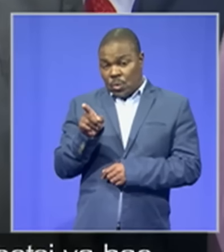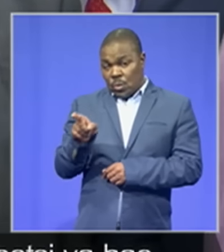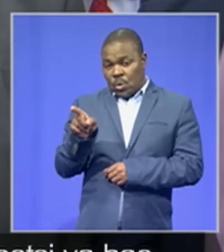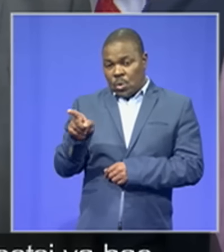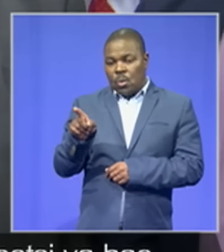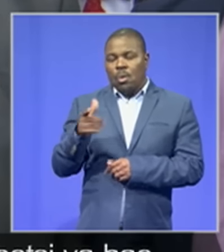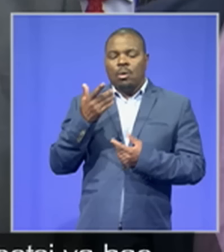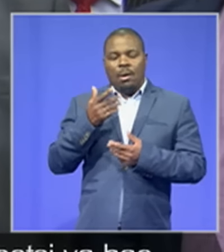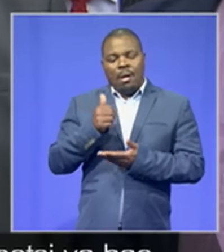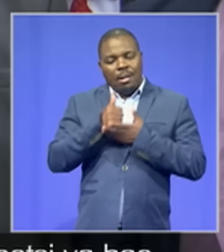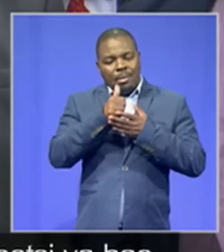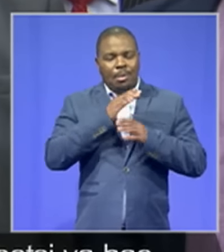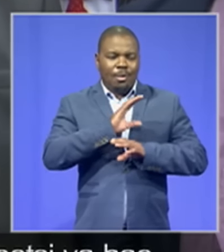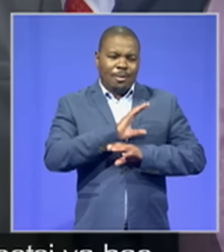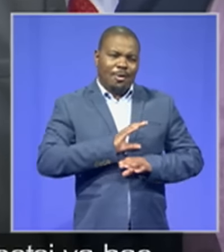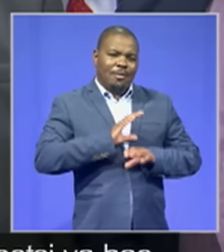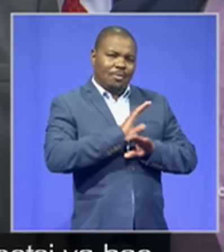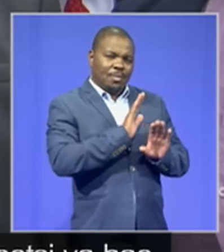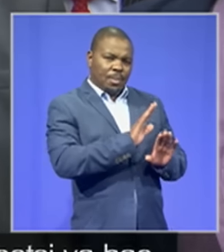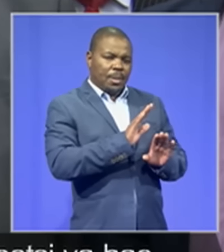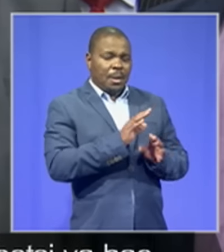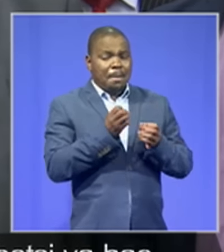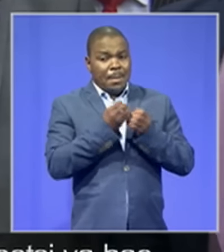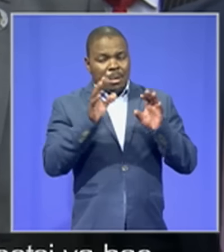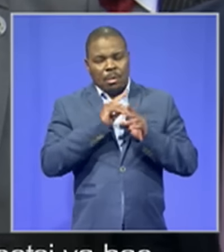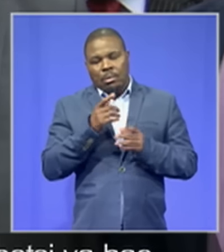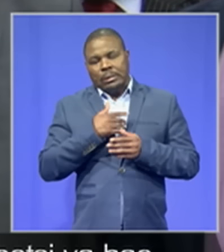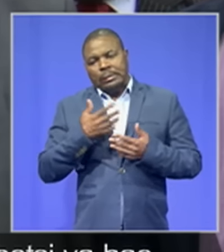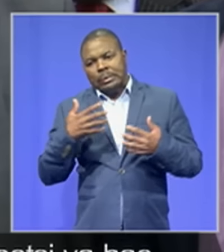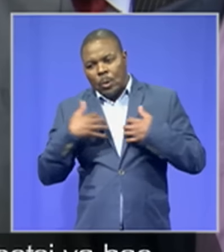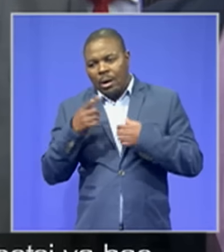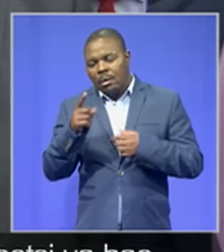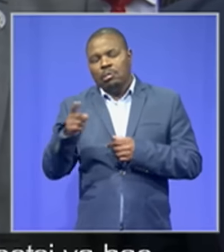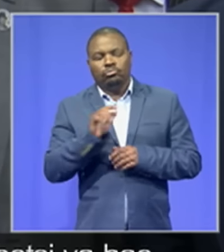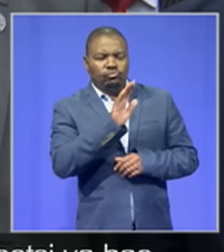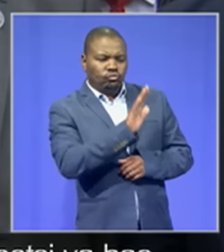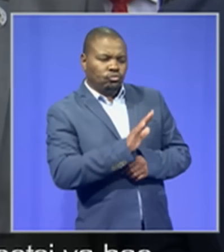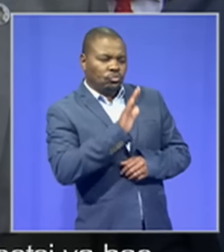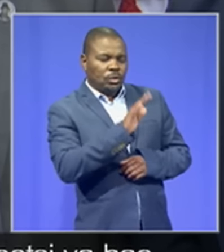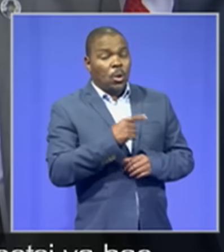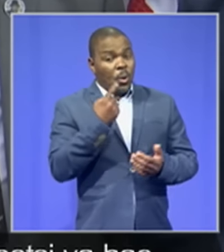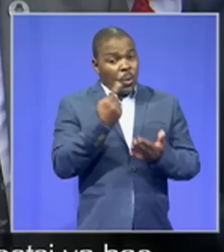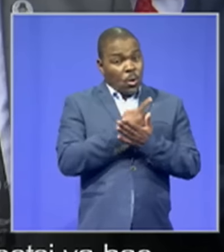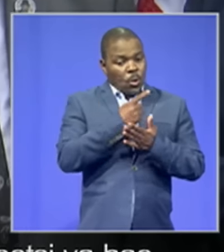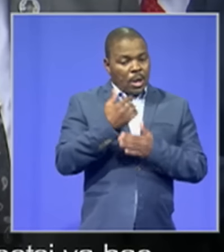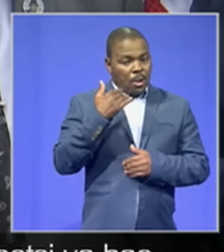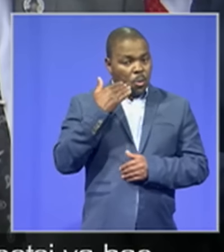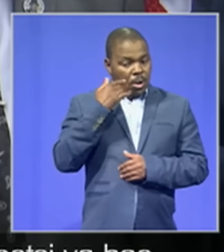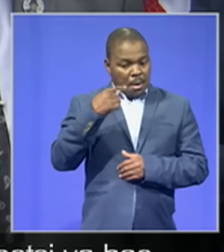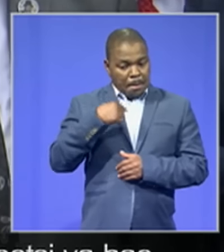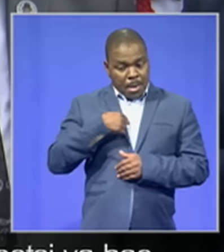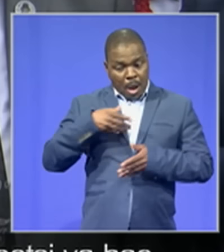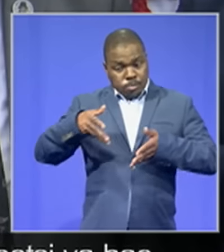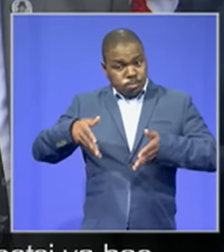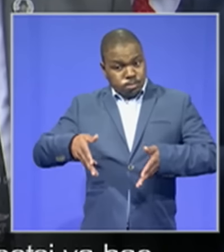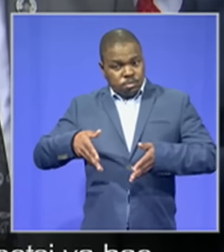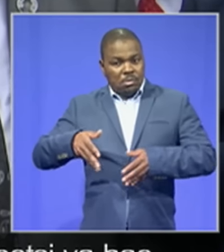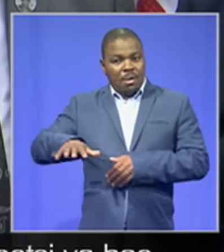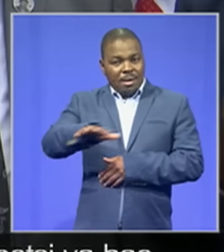of comfort to many people. And I always made it a point when I was